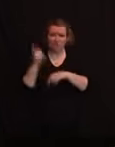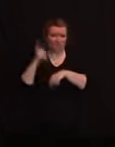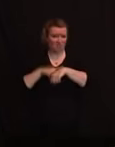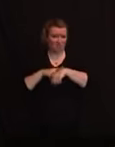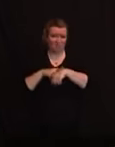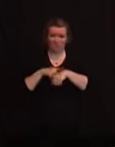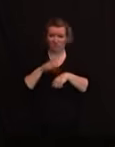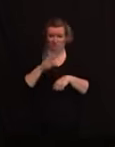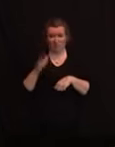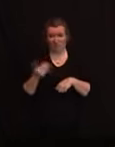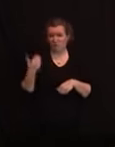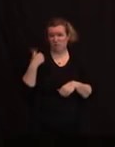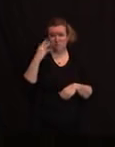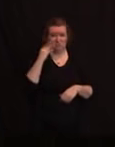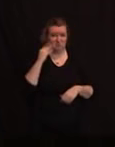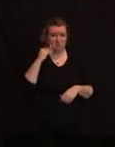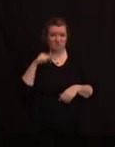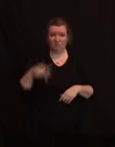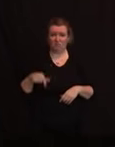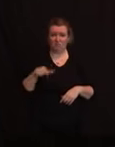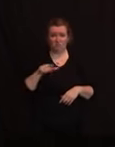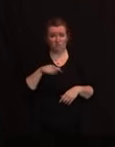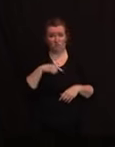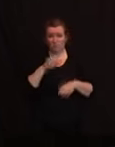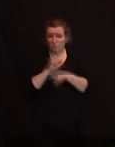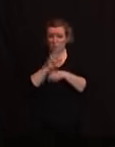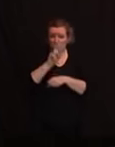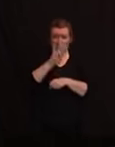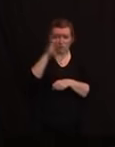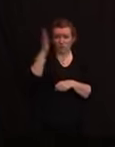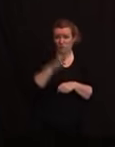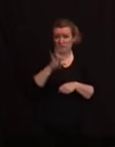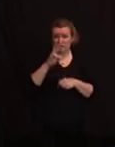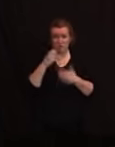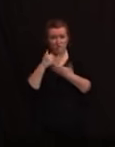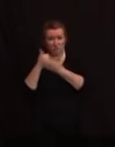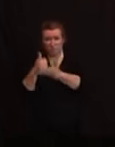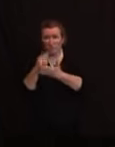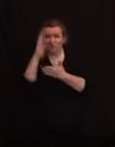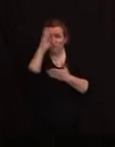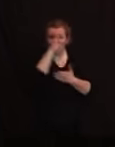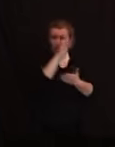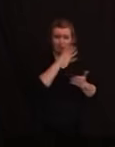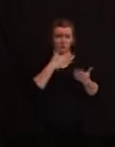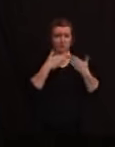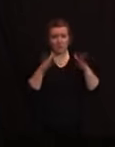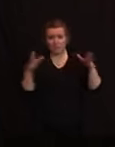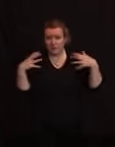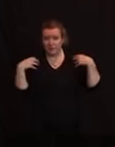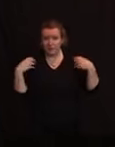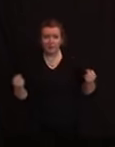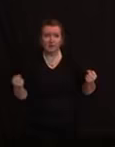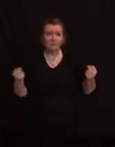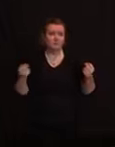working 24/7 to try to help our healthcare and public health accomplish doing good things and trying to bring down that